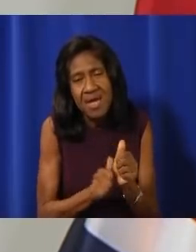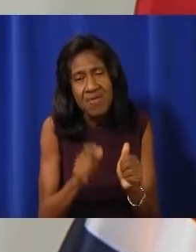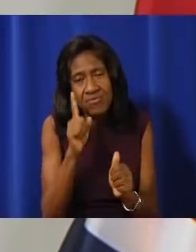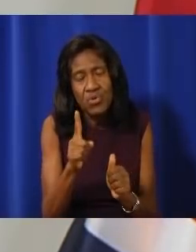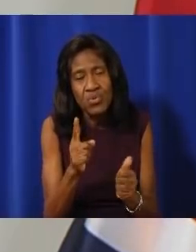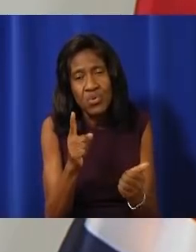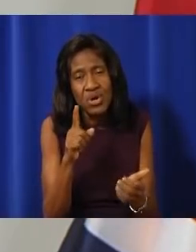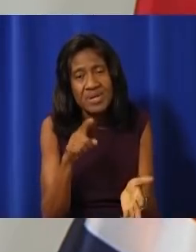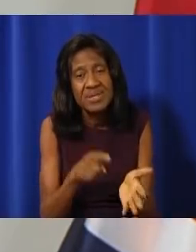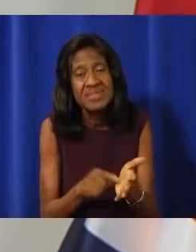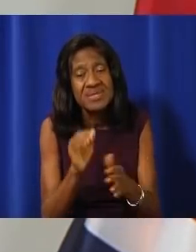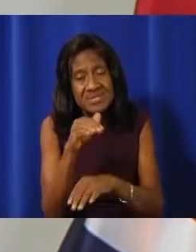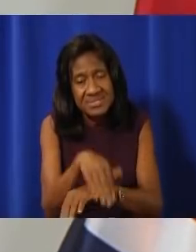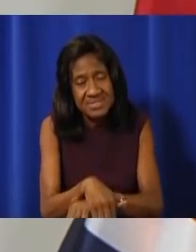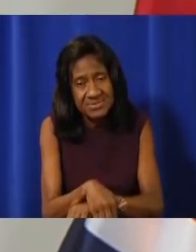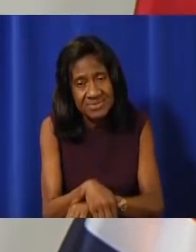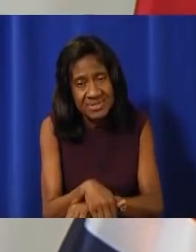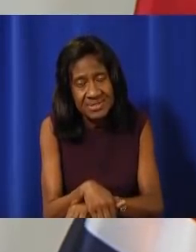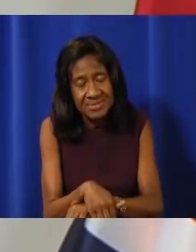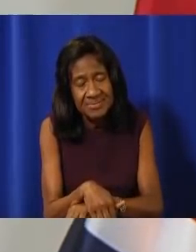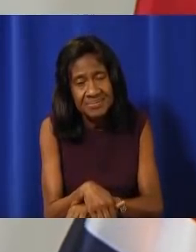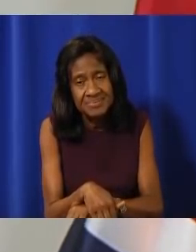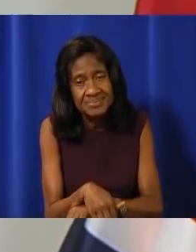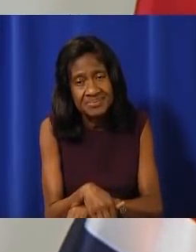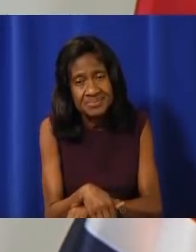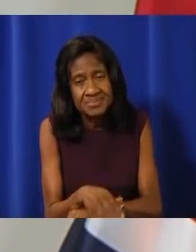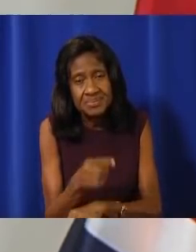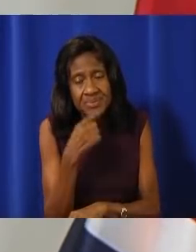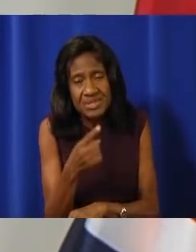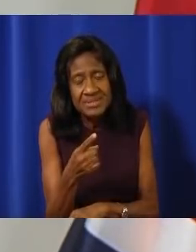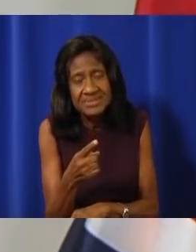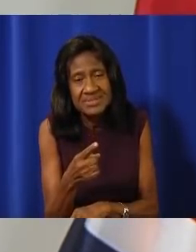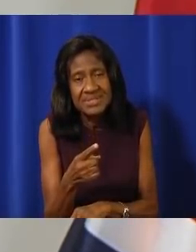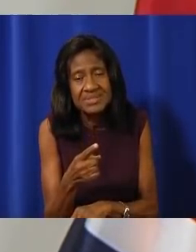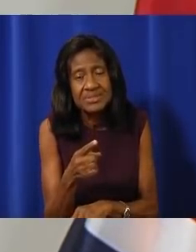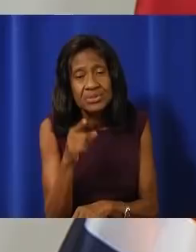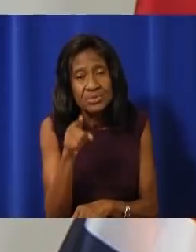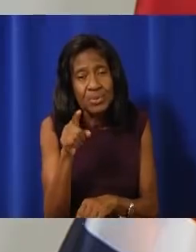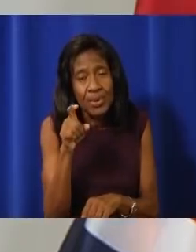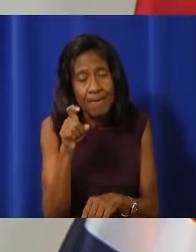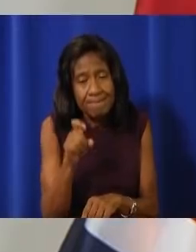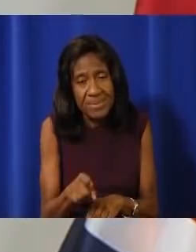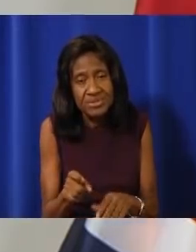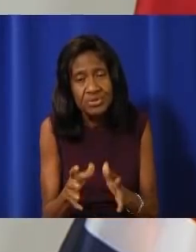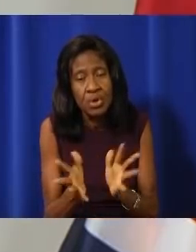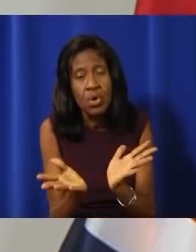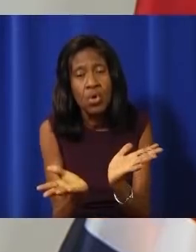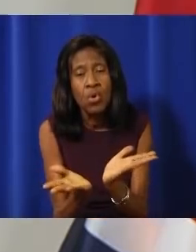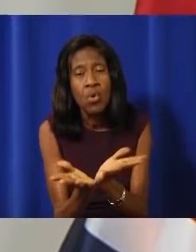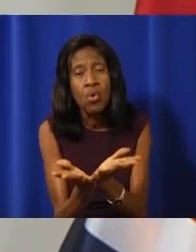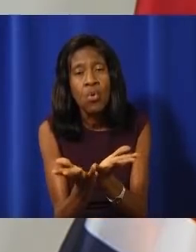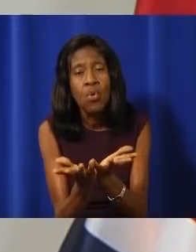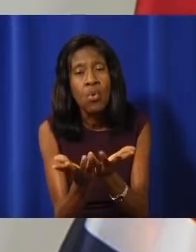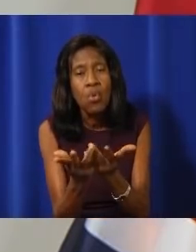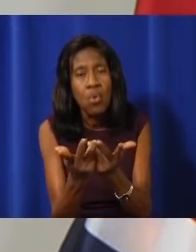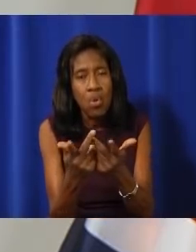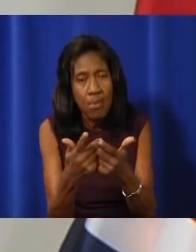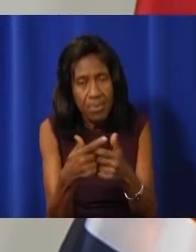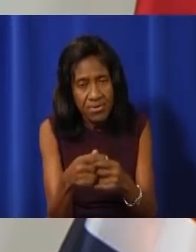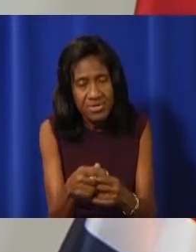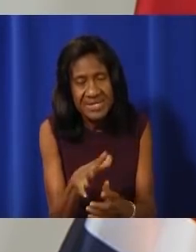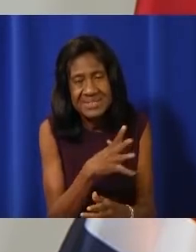this serious and to let you know that without your cooperation, without your